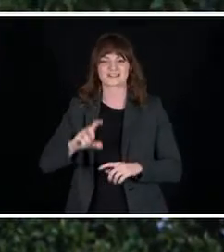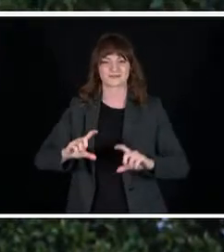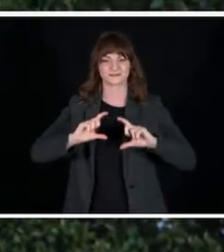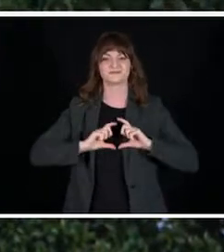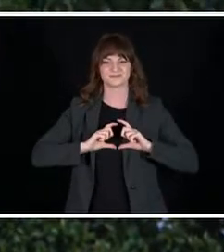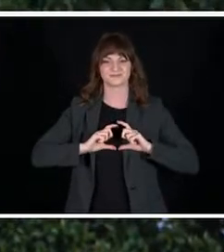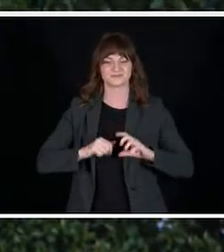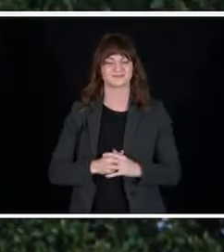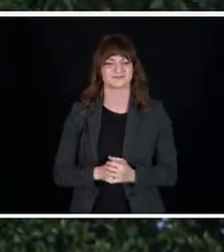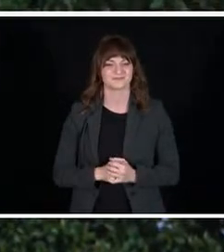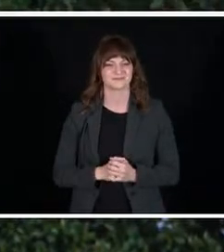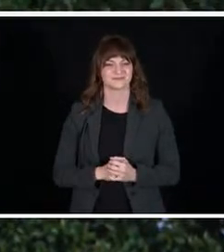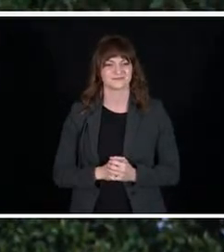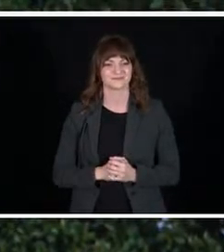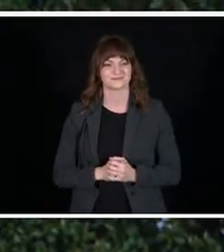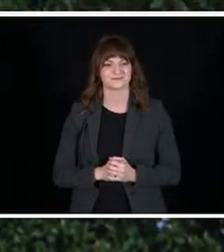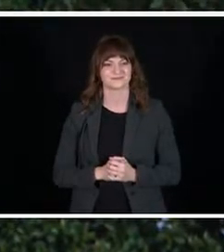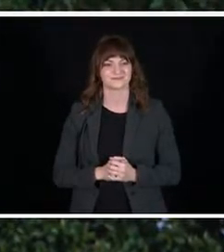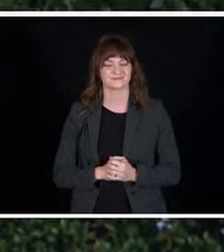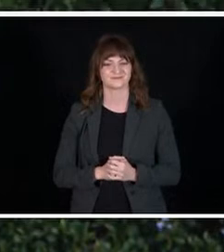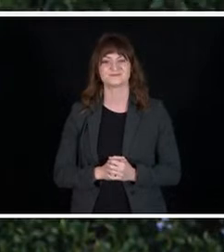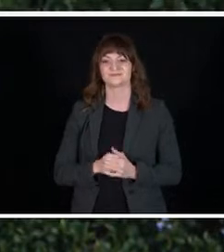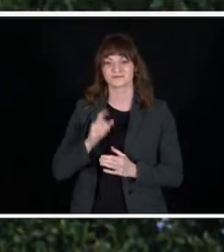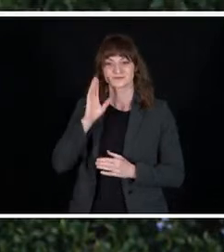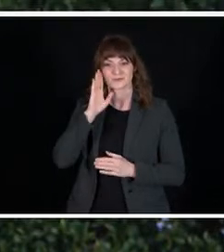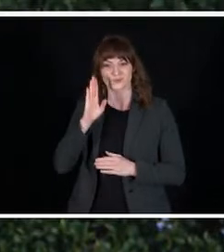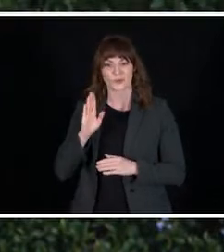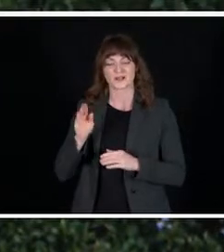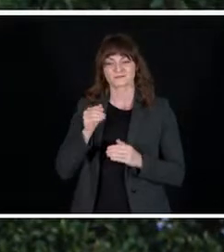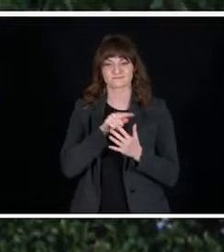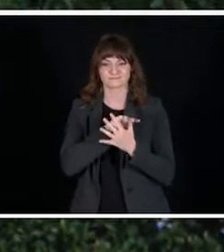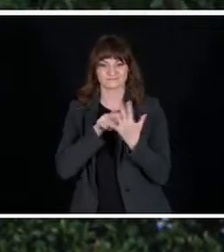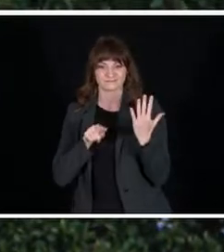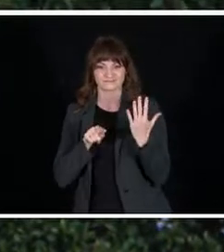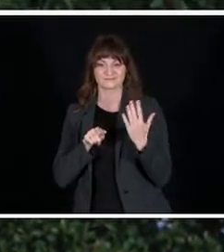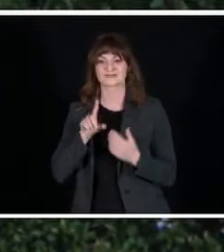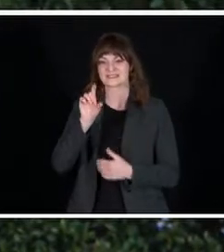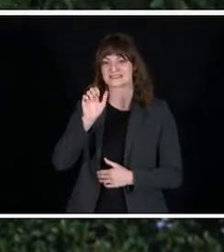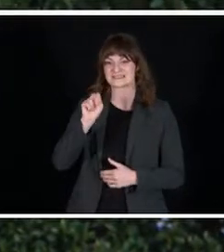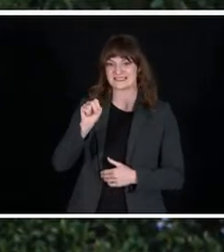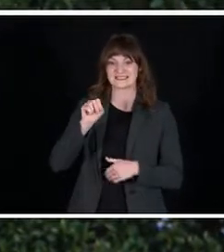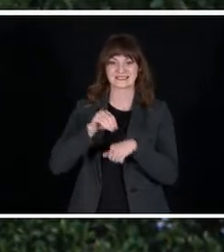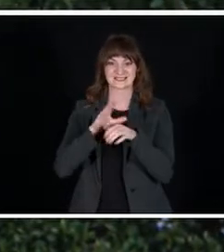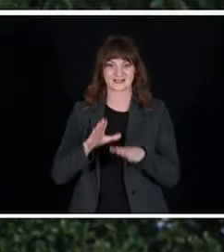They will be assisted by Dr. Francisco Dorame, Dean of Counseling,